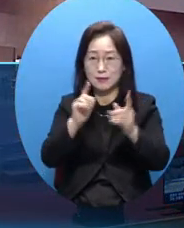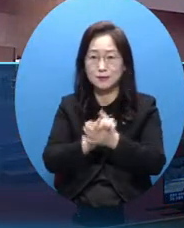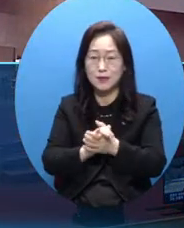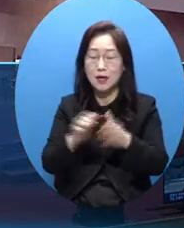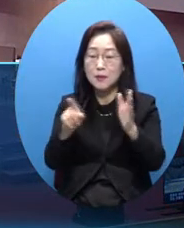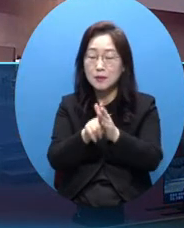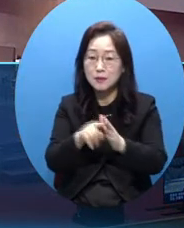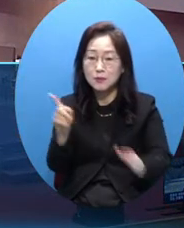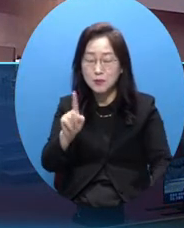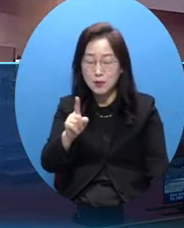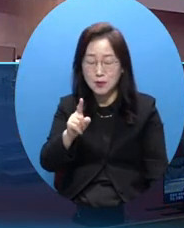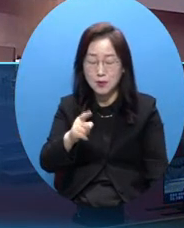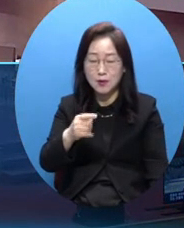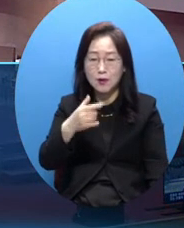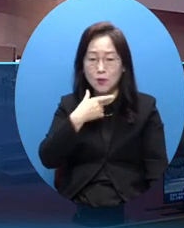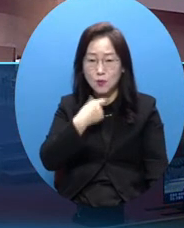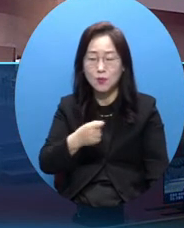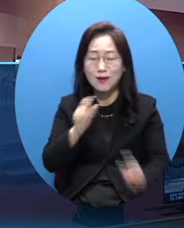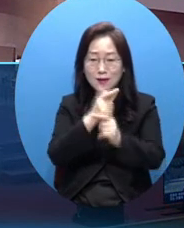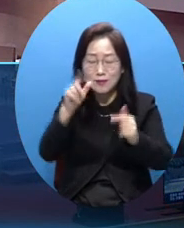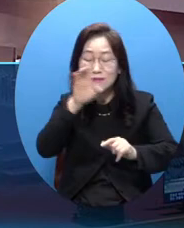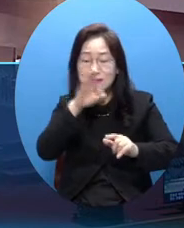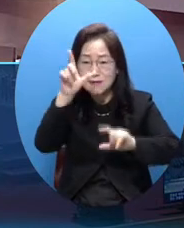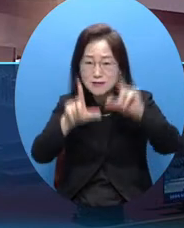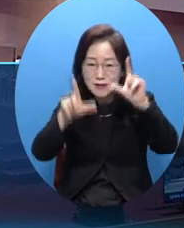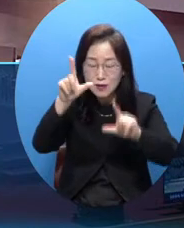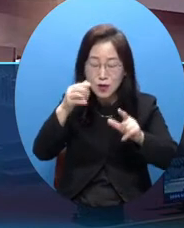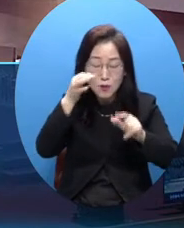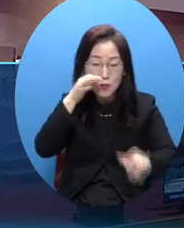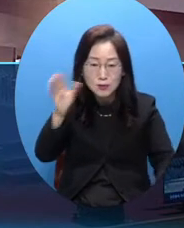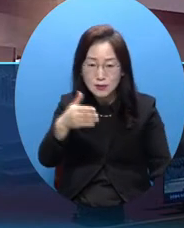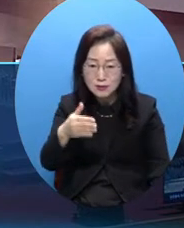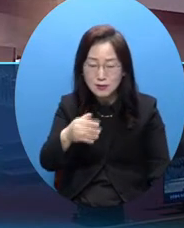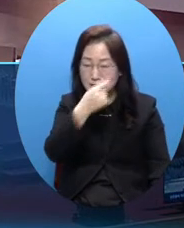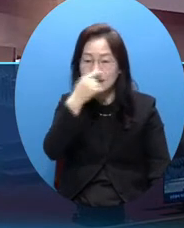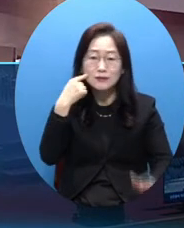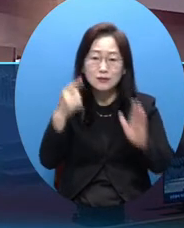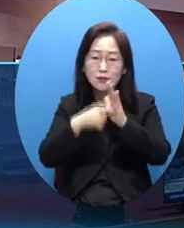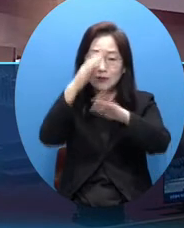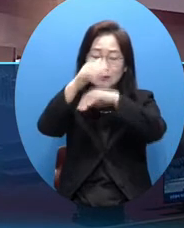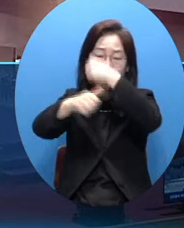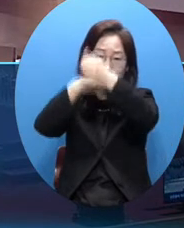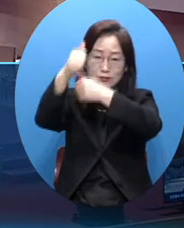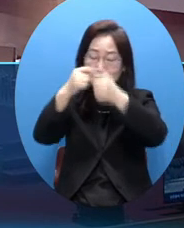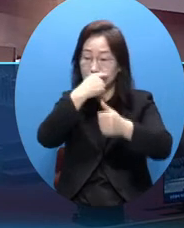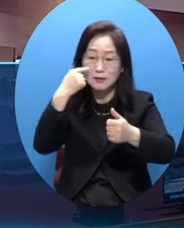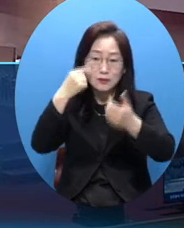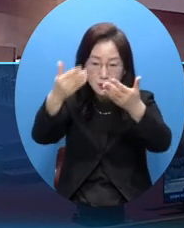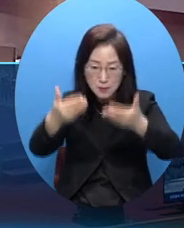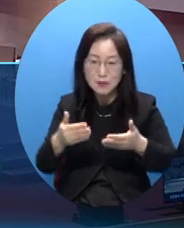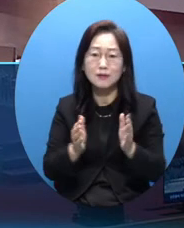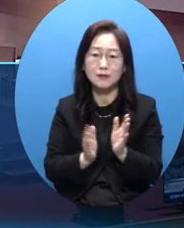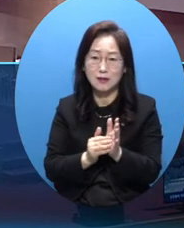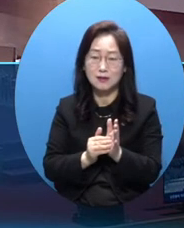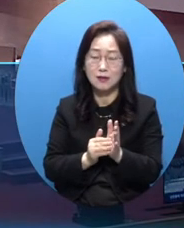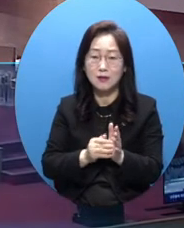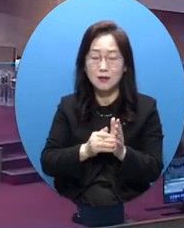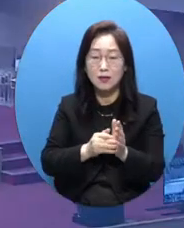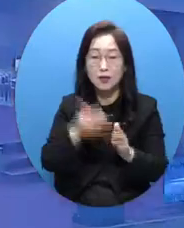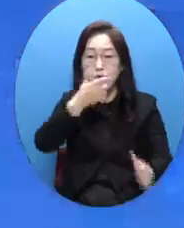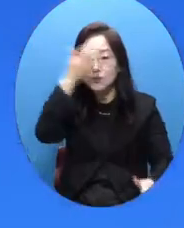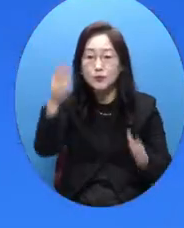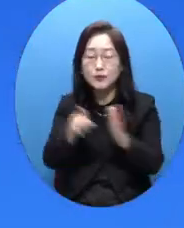dreams Hebrews 11 1 to 2 say now Faith is confident in what we hope for and Assurance about what we do not